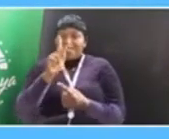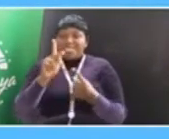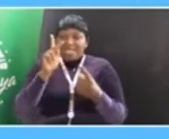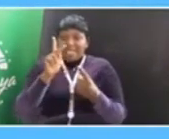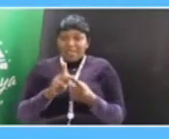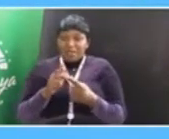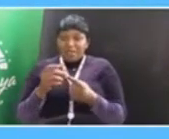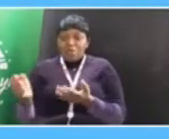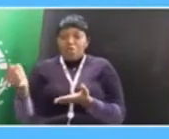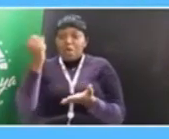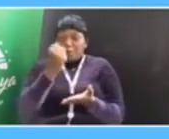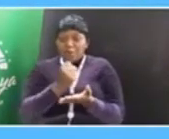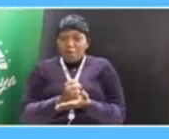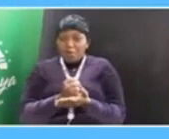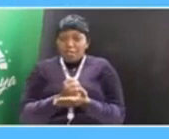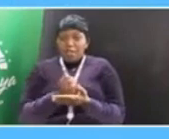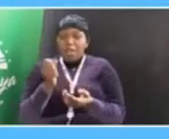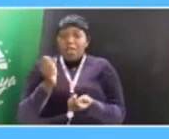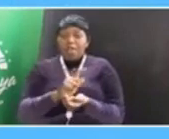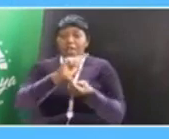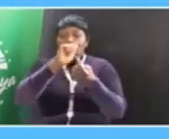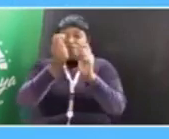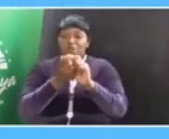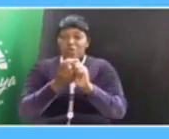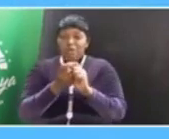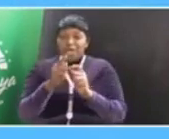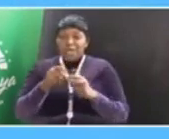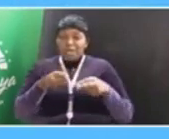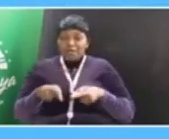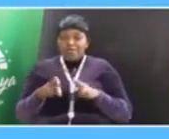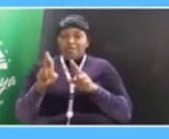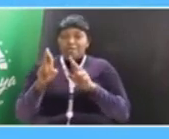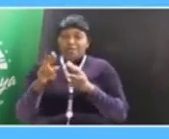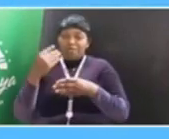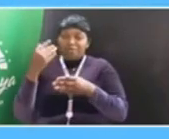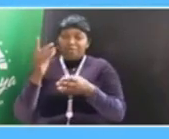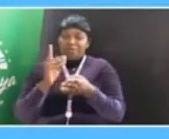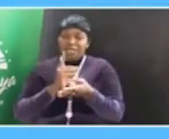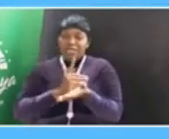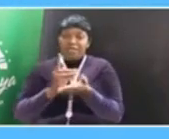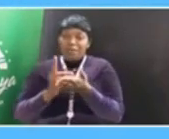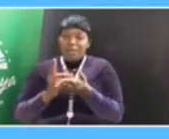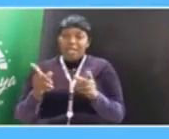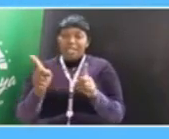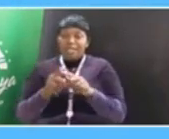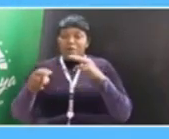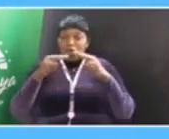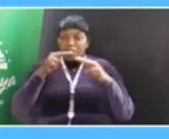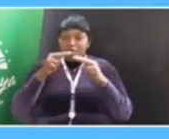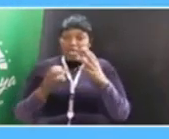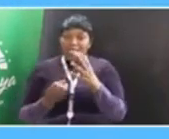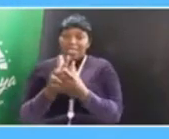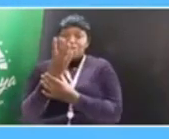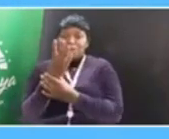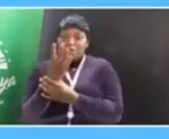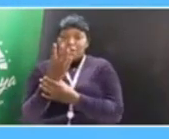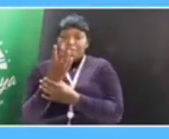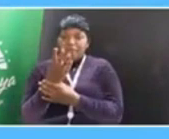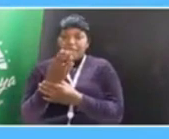to employment, foreign exchange, infrastructure development, and hospitality growth. By the